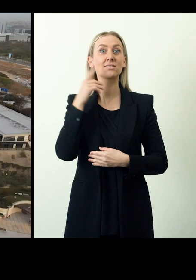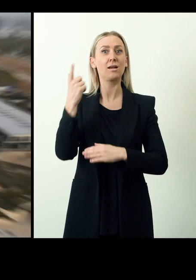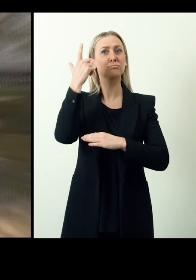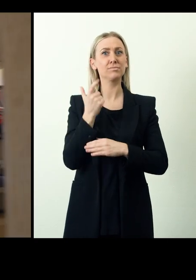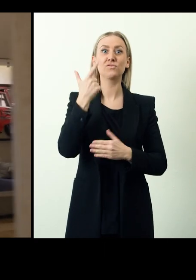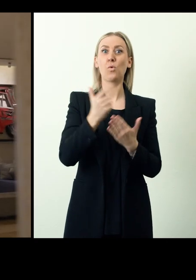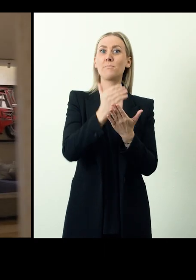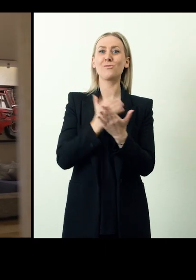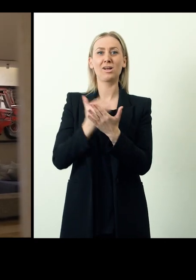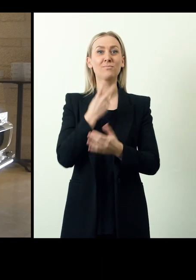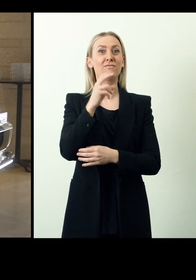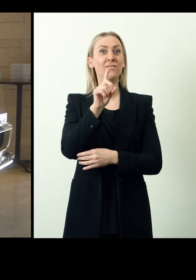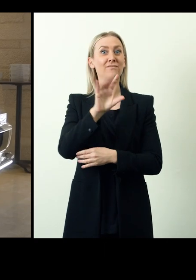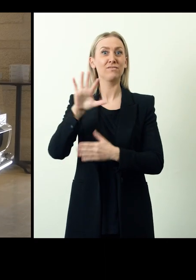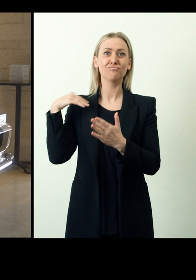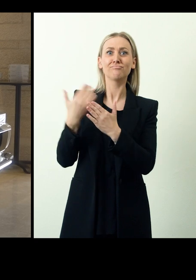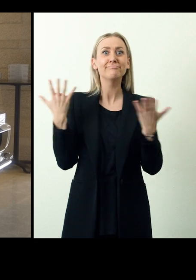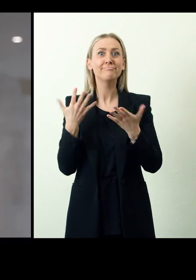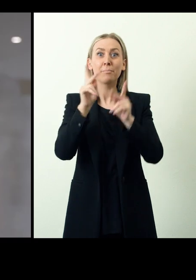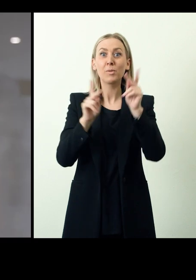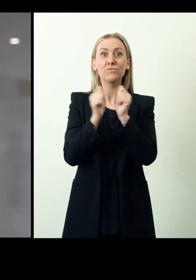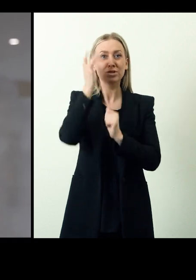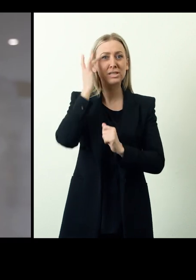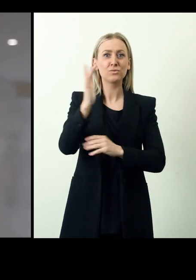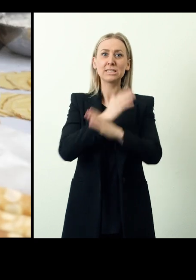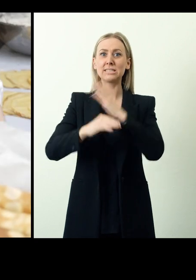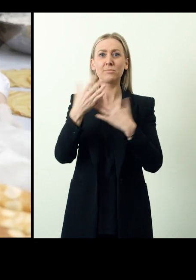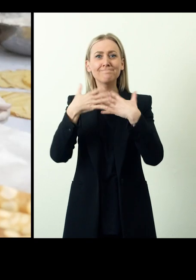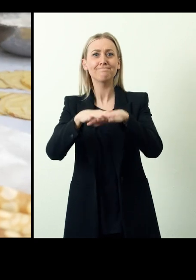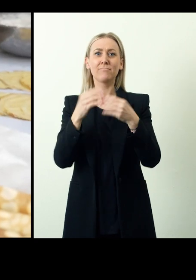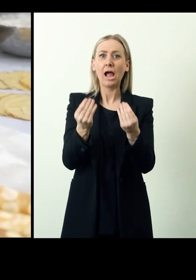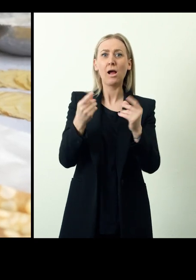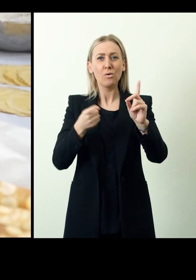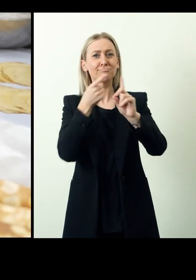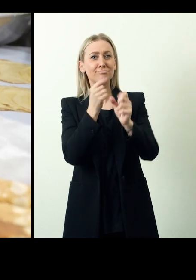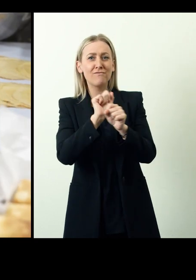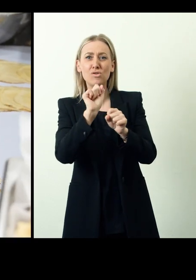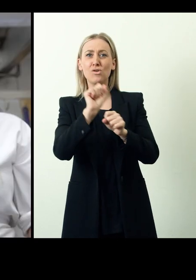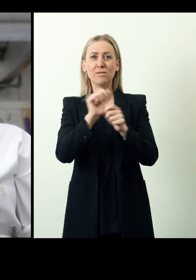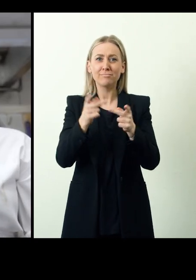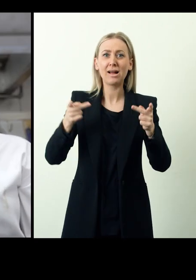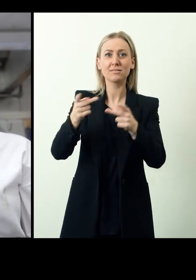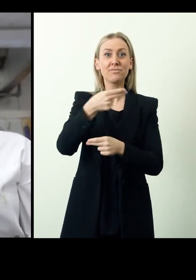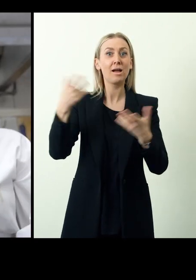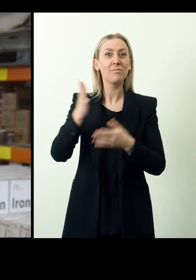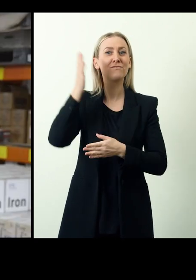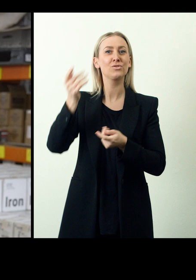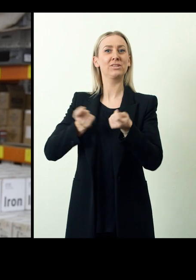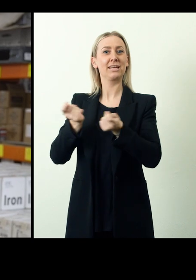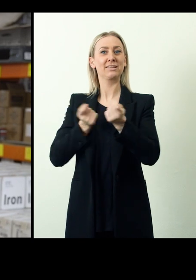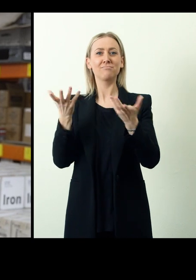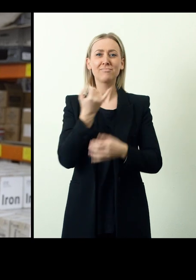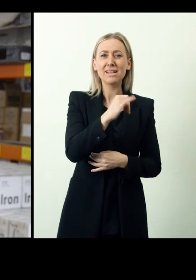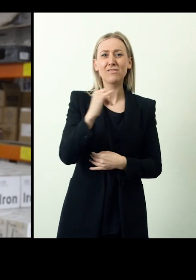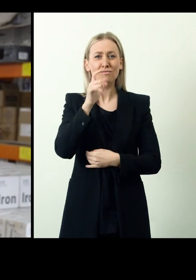Israel Elwyn has launched two programs in 2015 to move people with intellectual disabilities into the mainstream labor market. Future Direction is